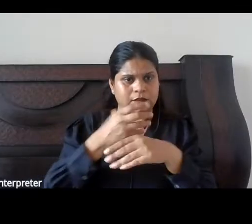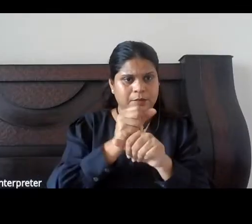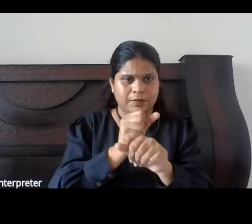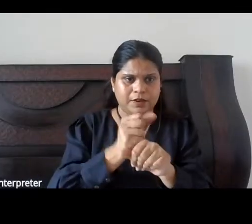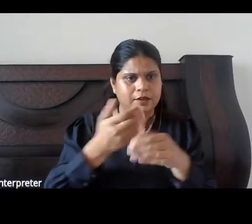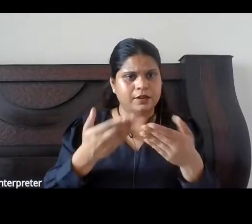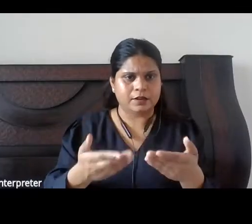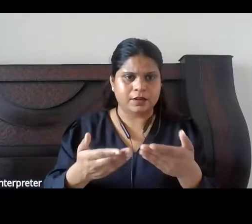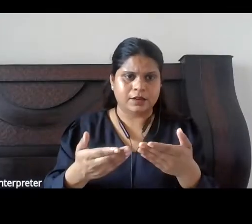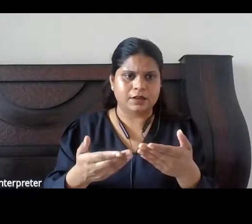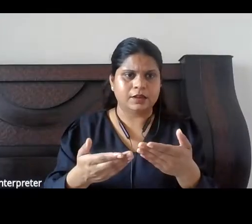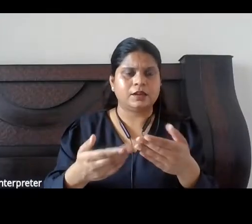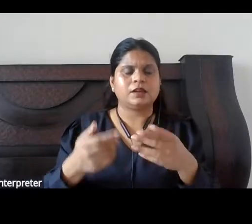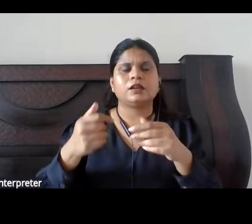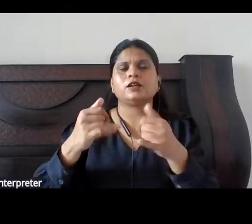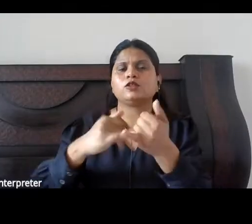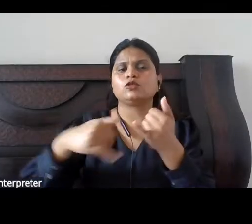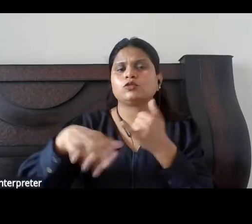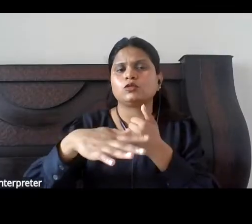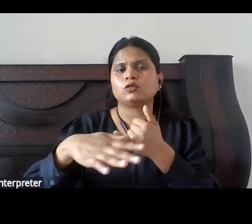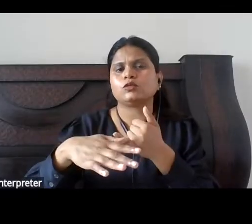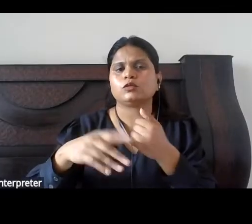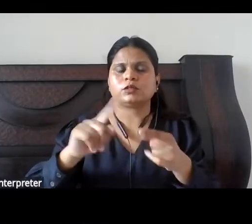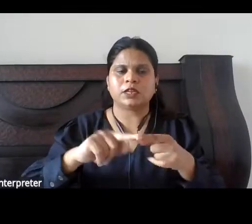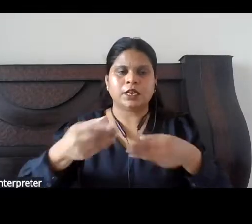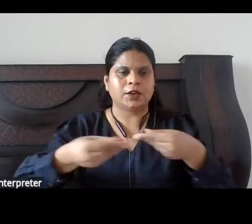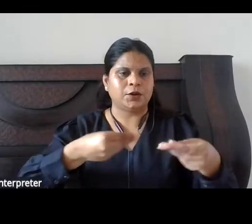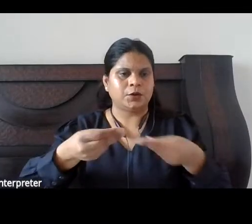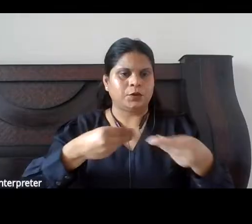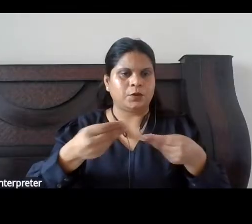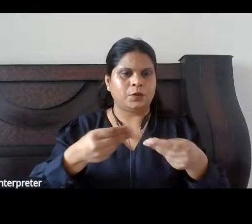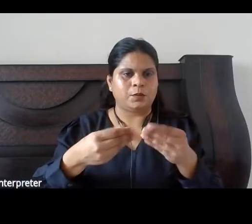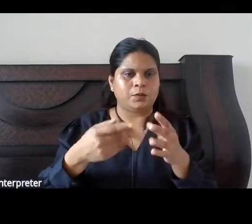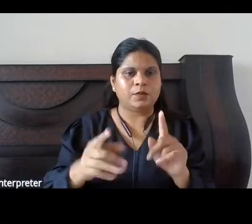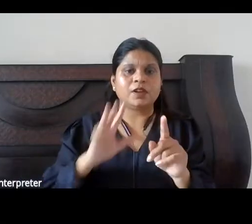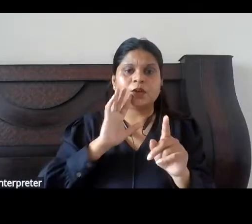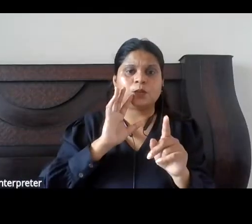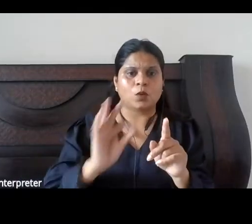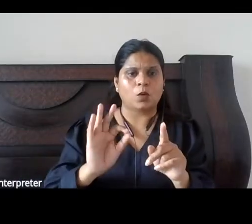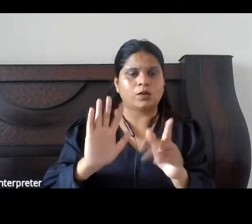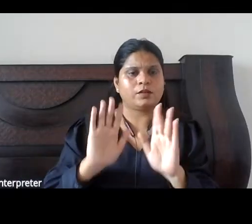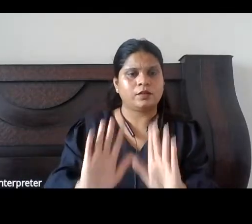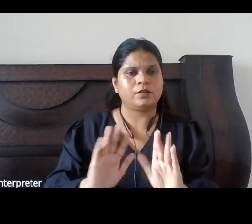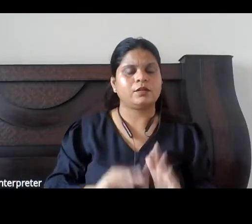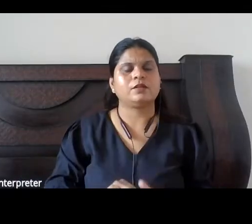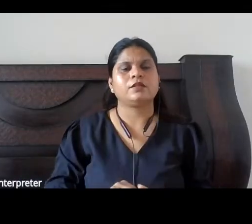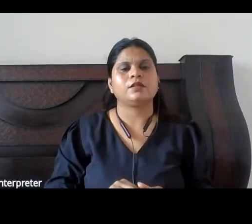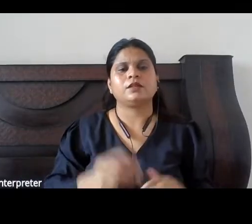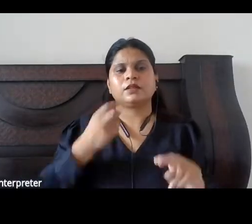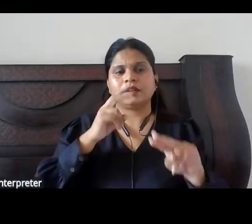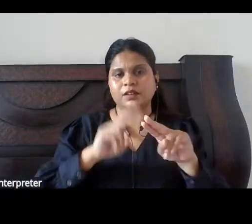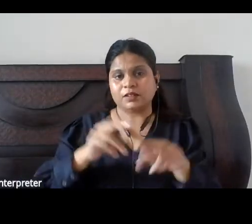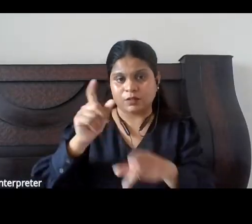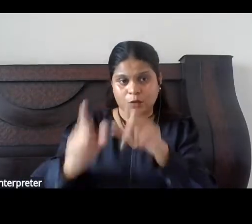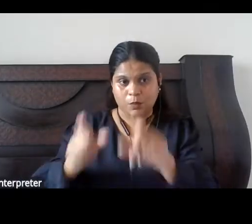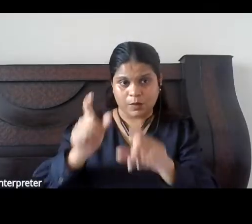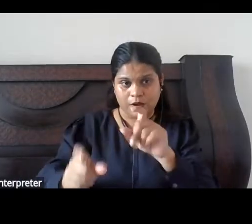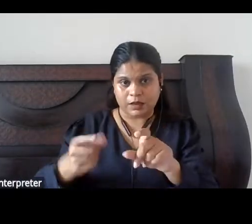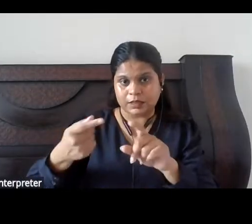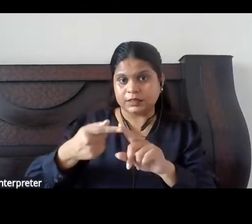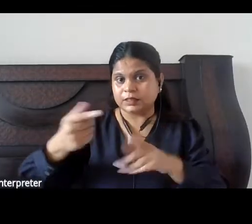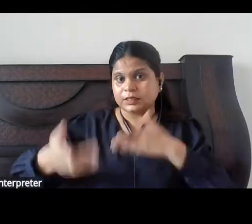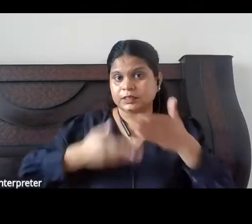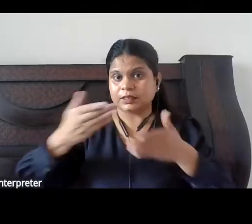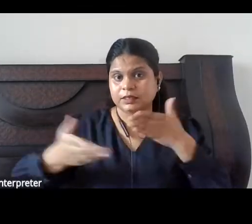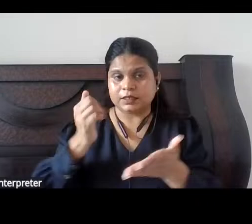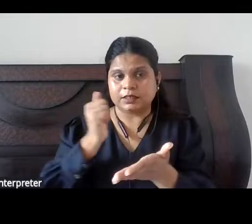sex, and social economic status of people with disabilities? That would be important. Now, when I say that the enumerator should be trained enough, I myself